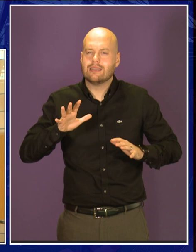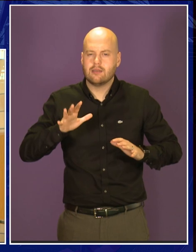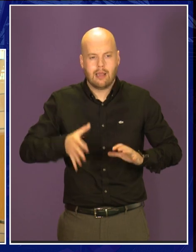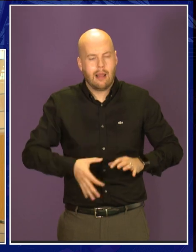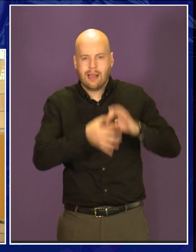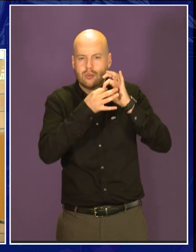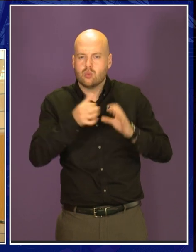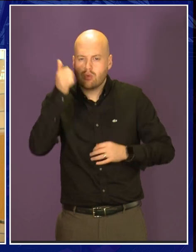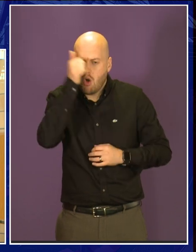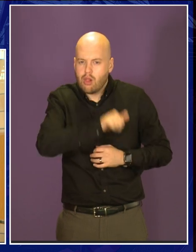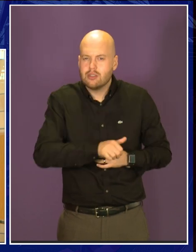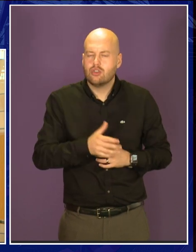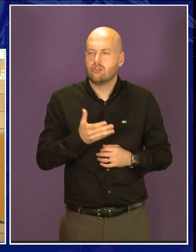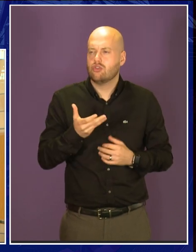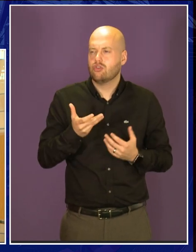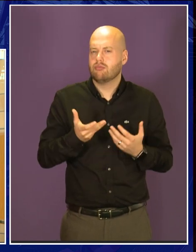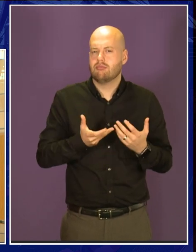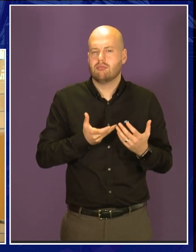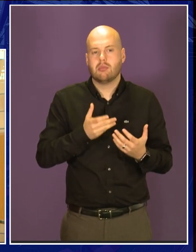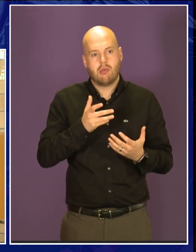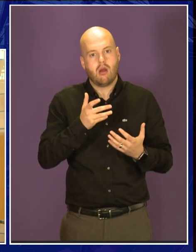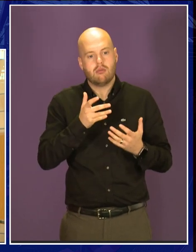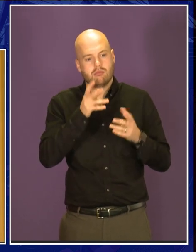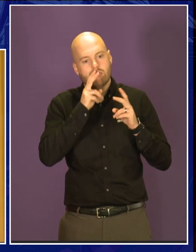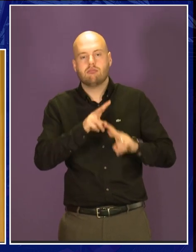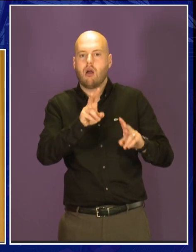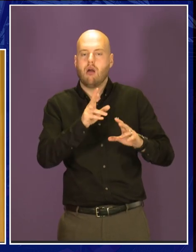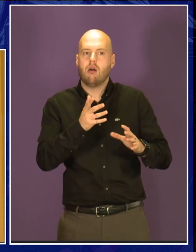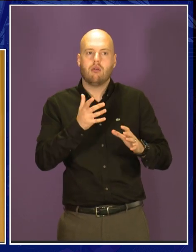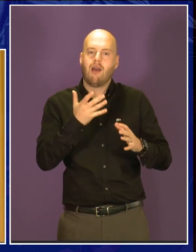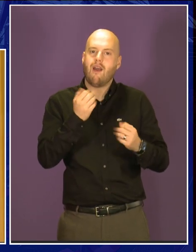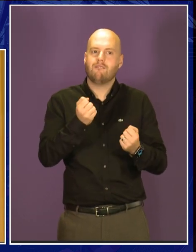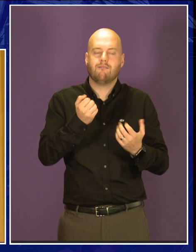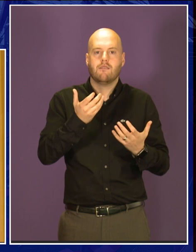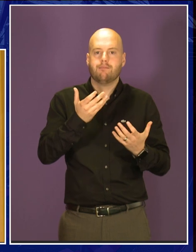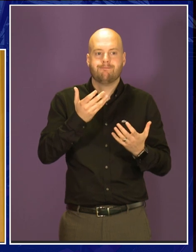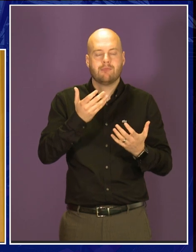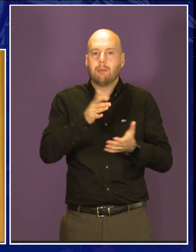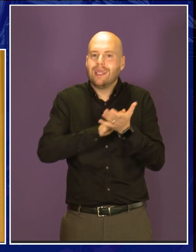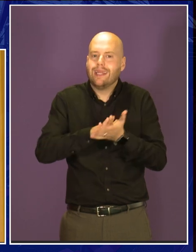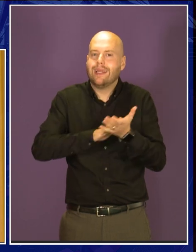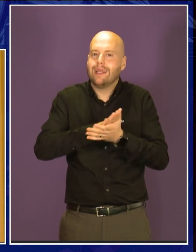but also movement as artful knowledge, that there's a consciousness to it,